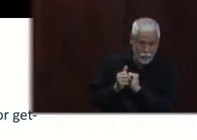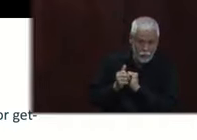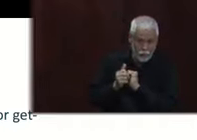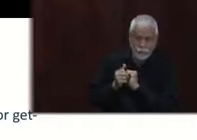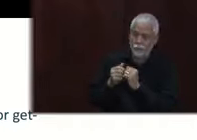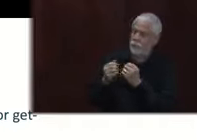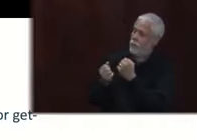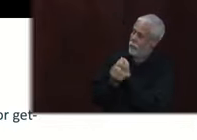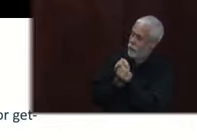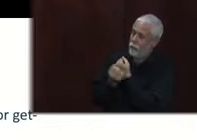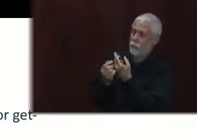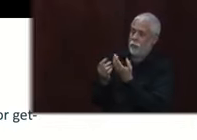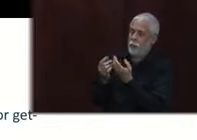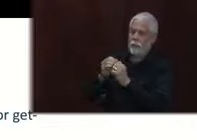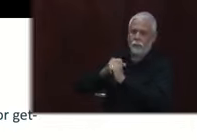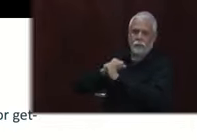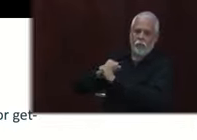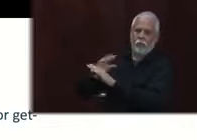and gratitude by protecting her this Thanksgiving.